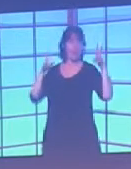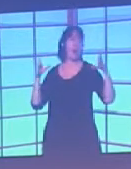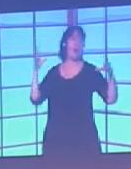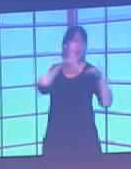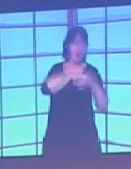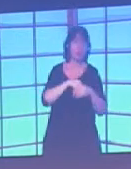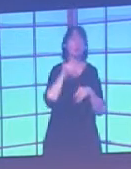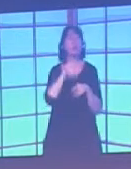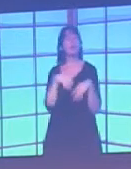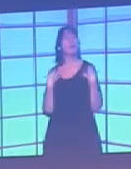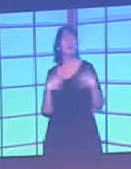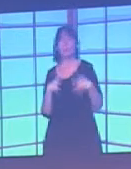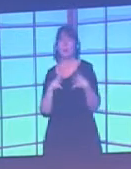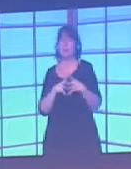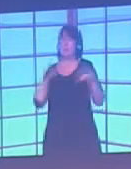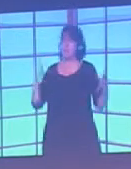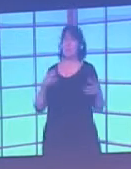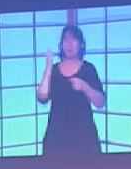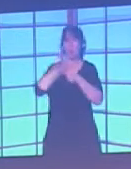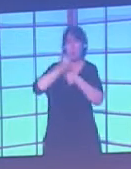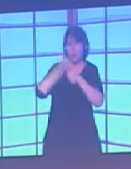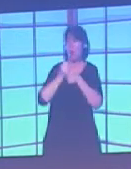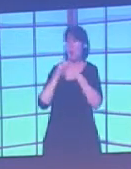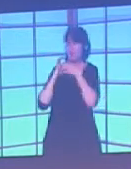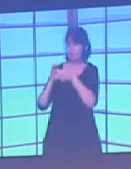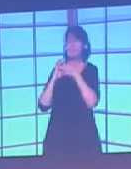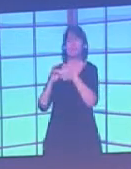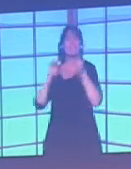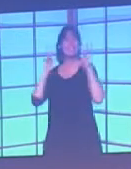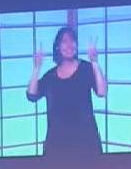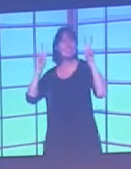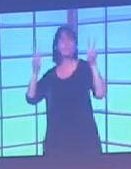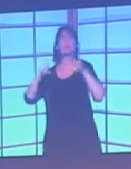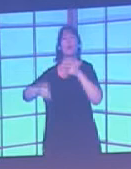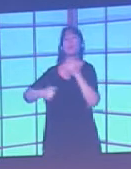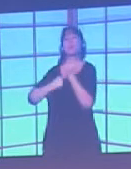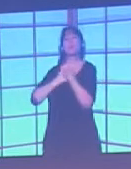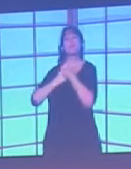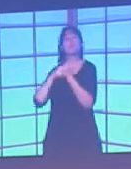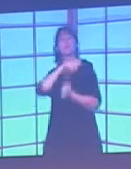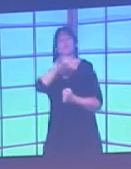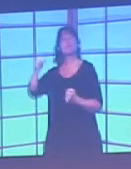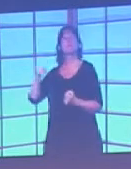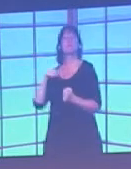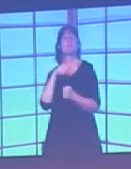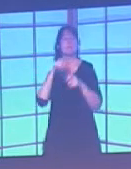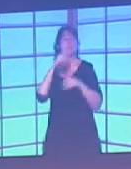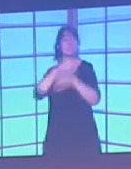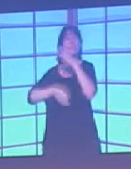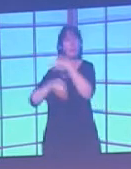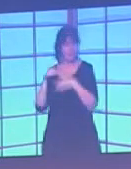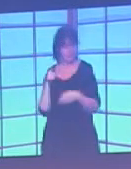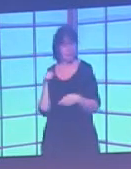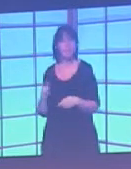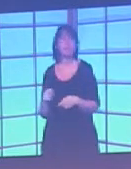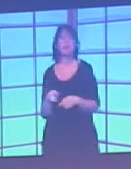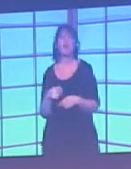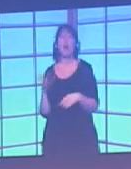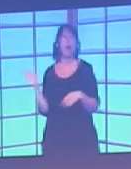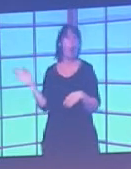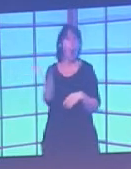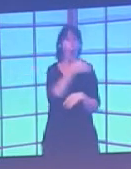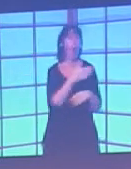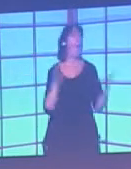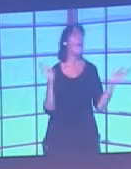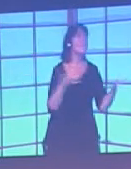really important work with disabled supporters, and all football players know their